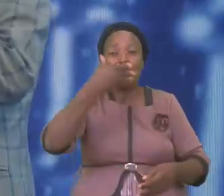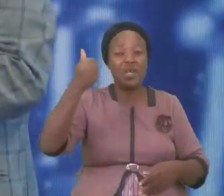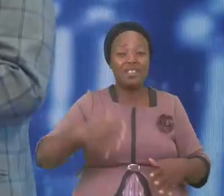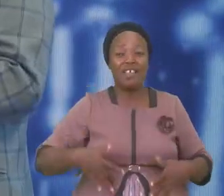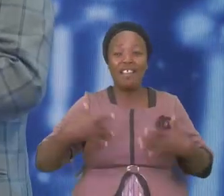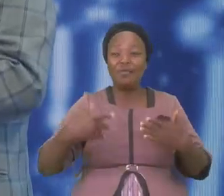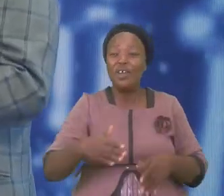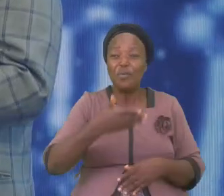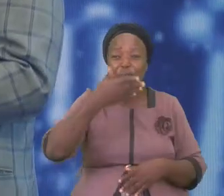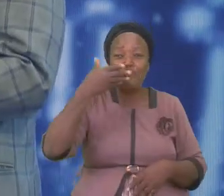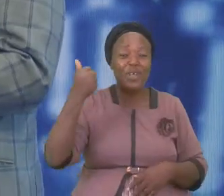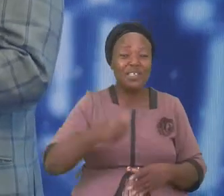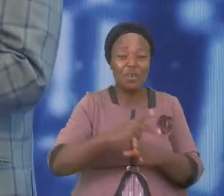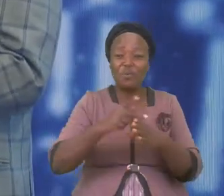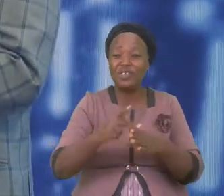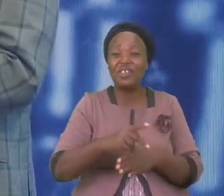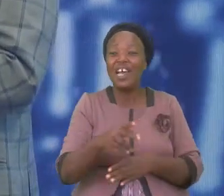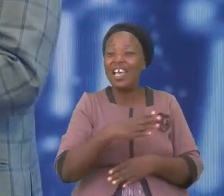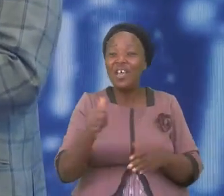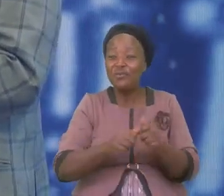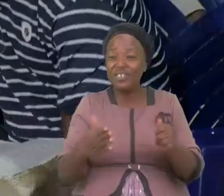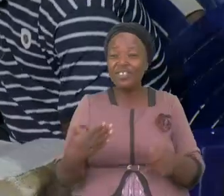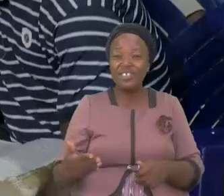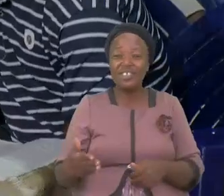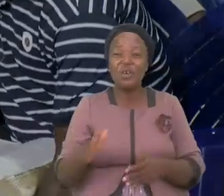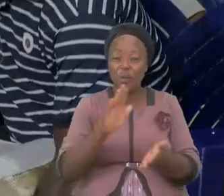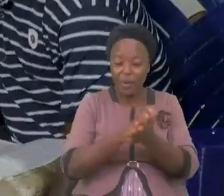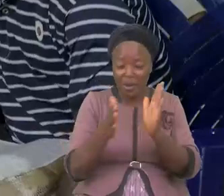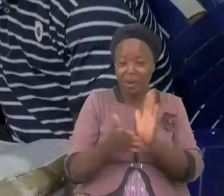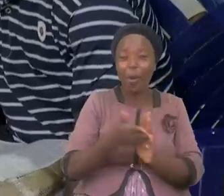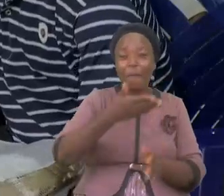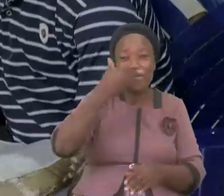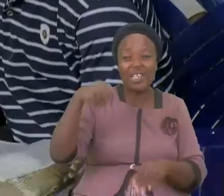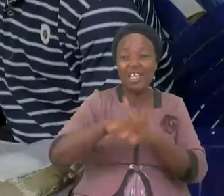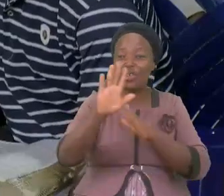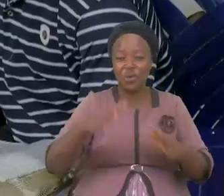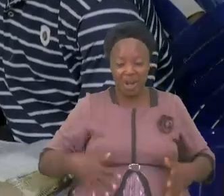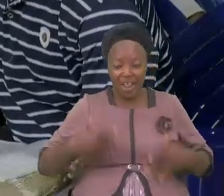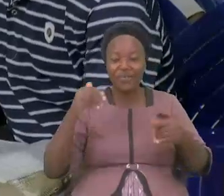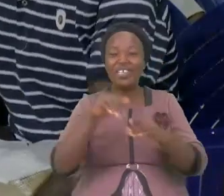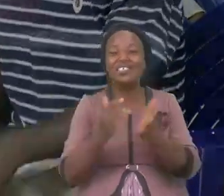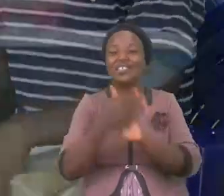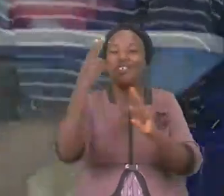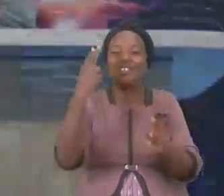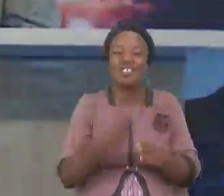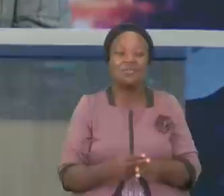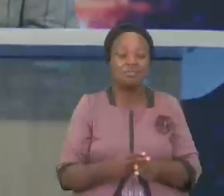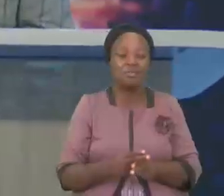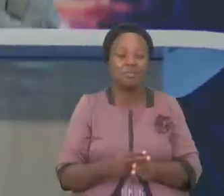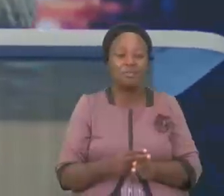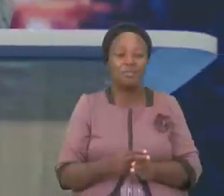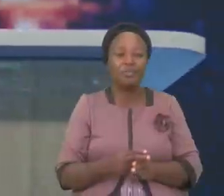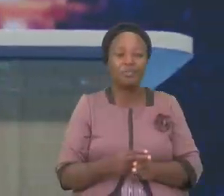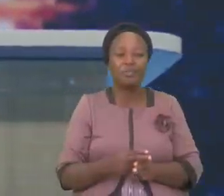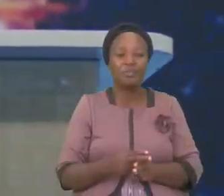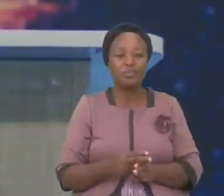become better in your life in Jesus' name. The Lord is inviting you,